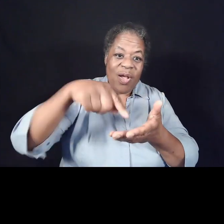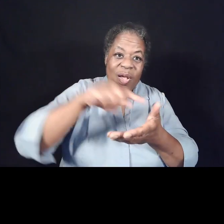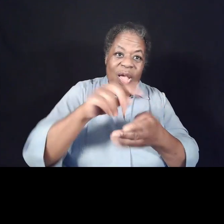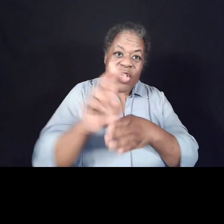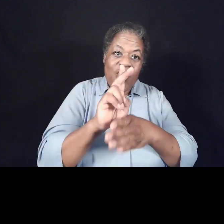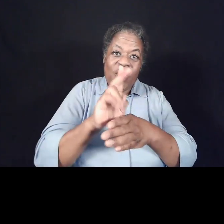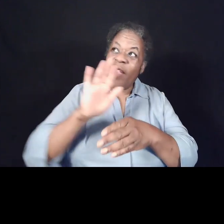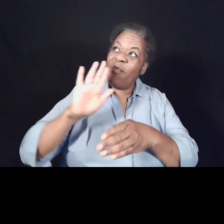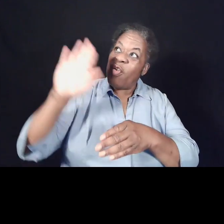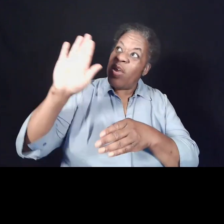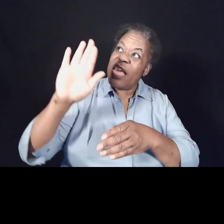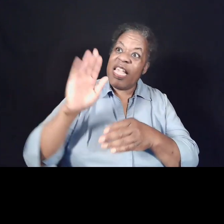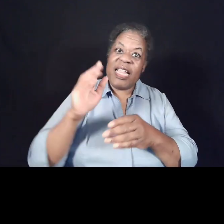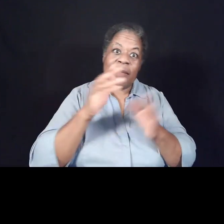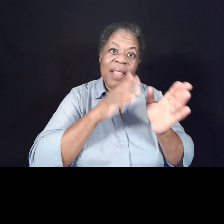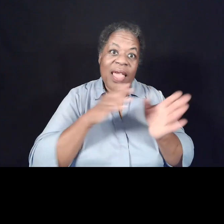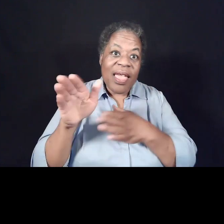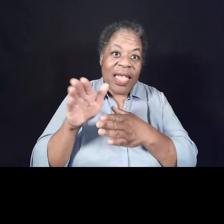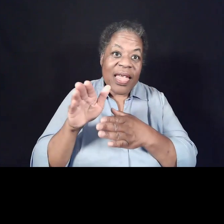purposes or yours?